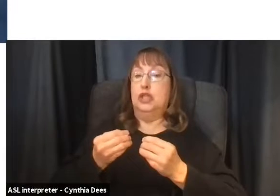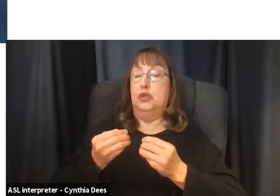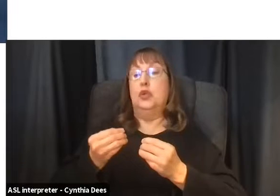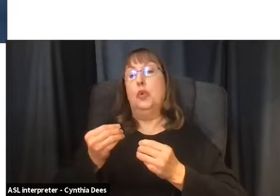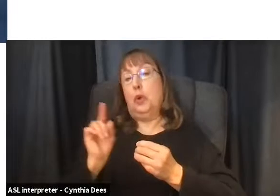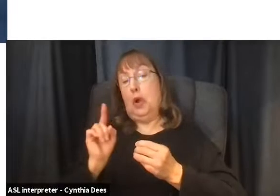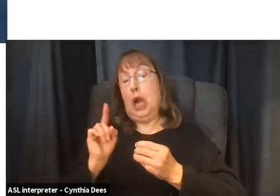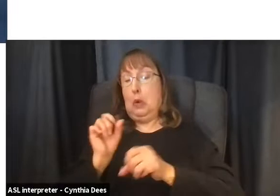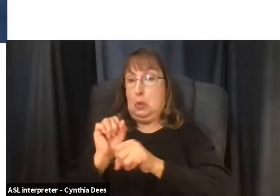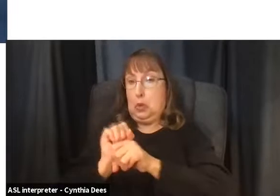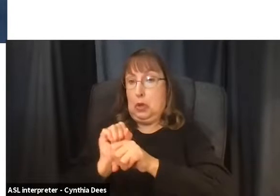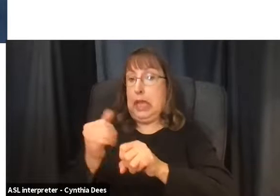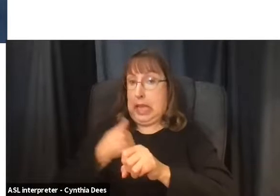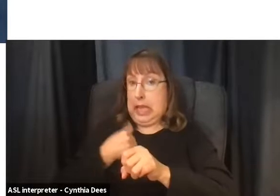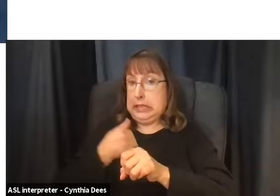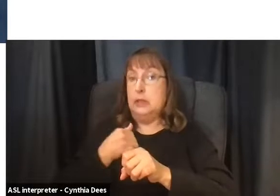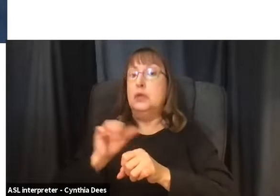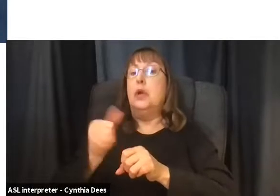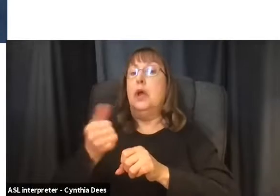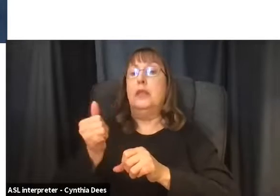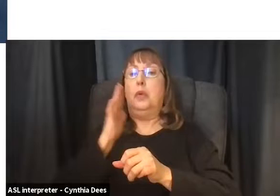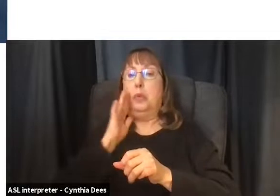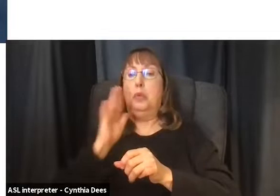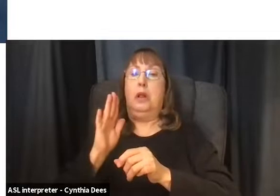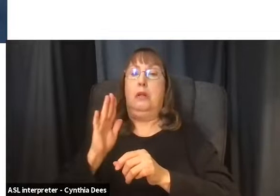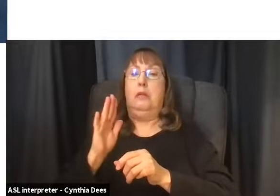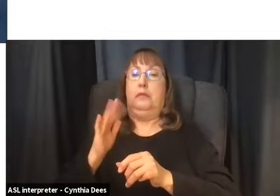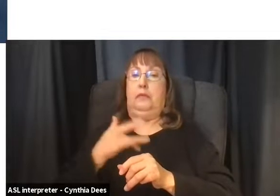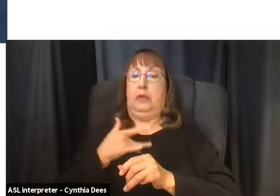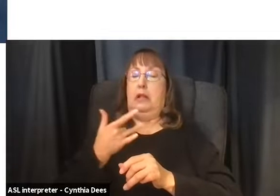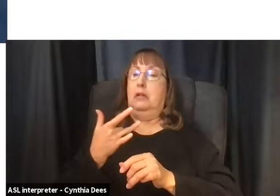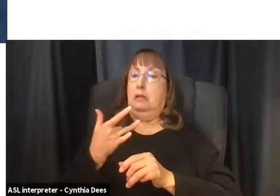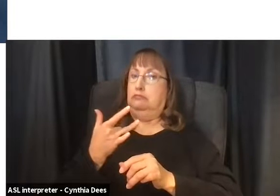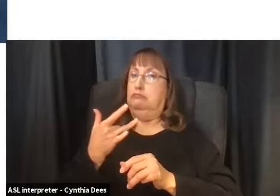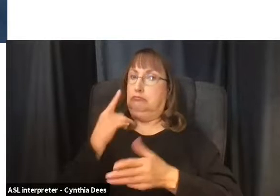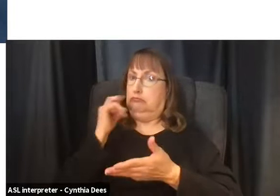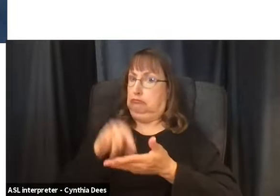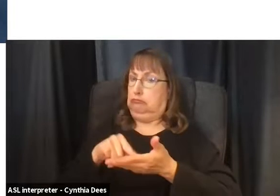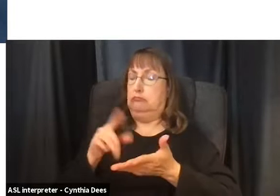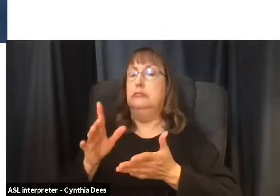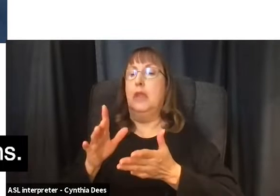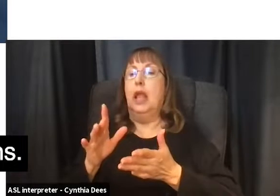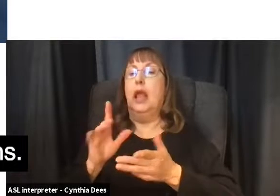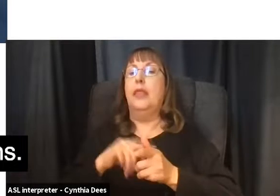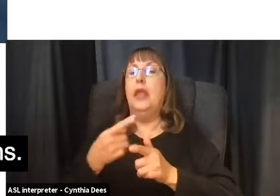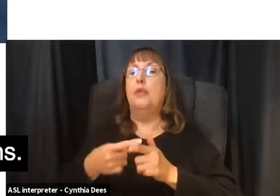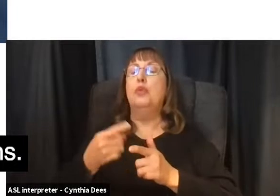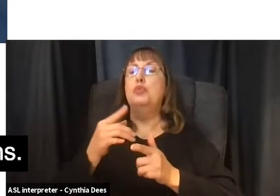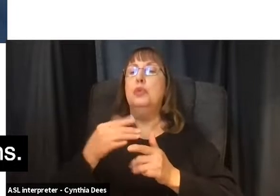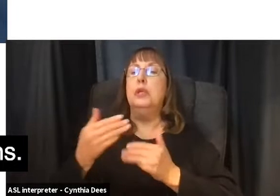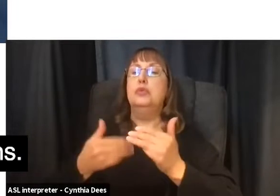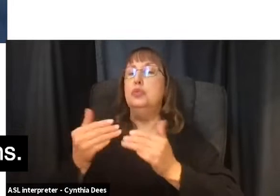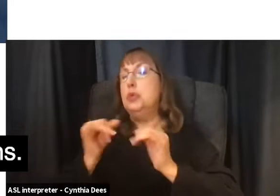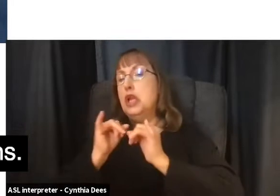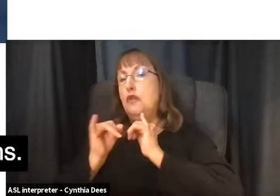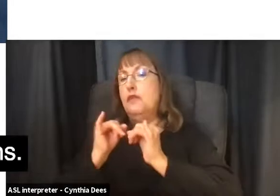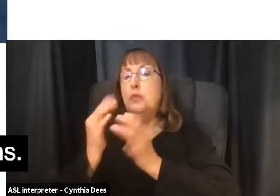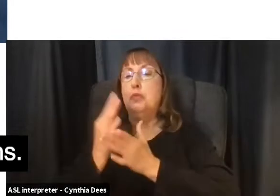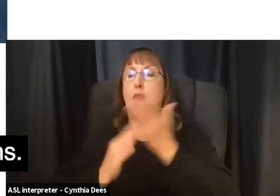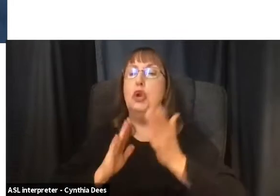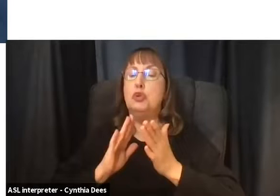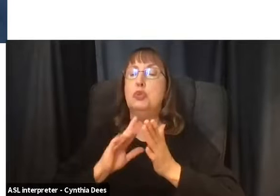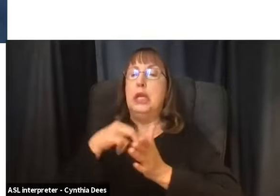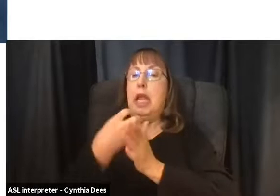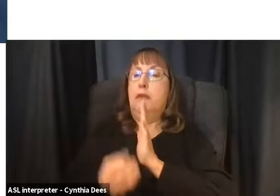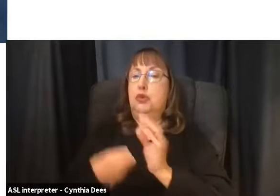other folks that can resonate with me. And then when you proceed to the interview stages, you can dive into making